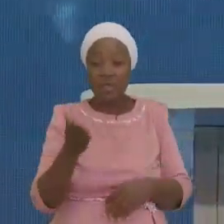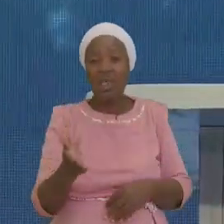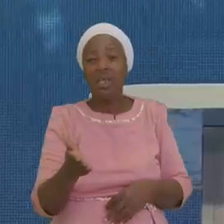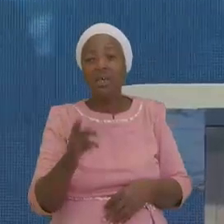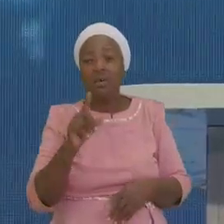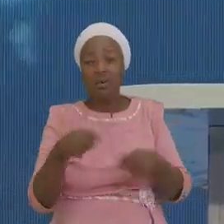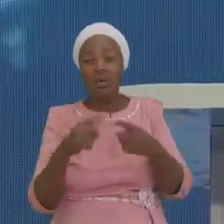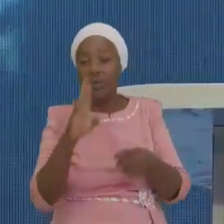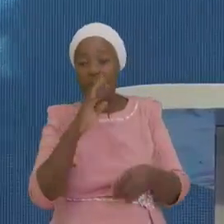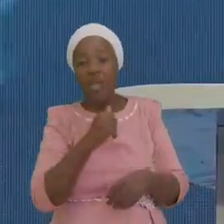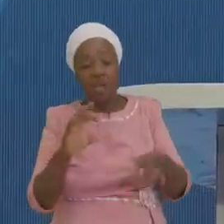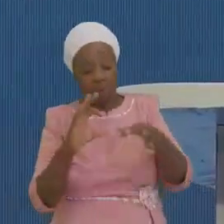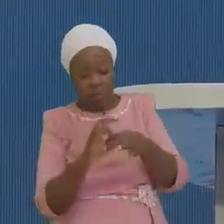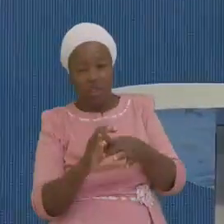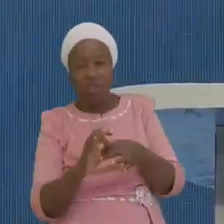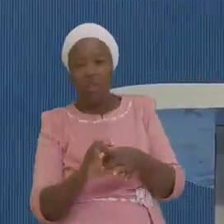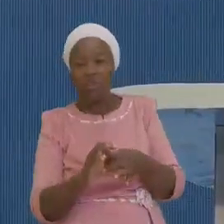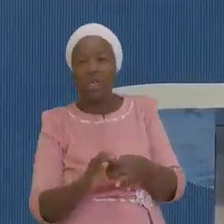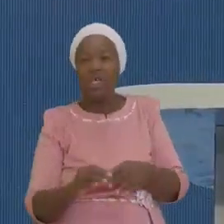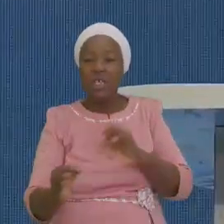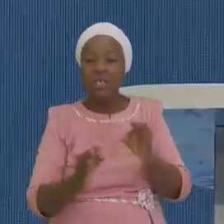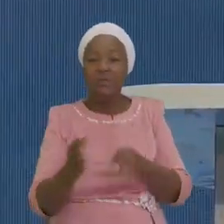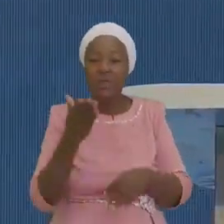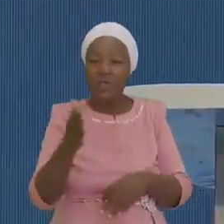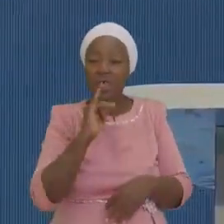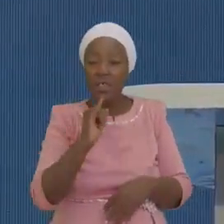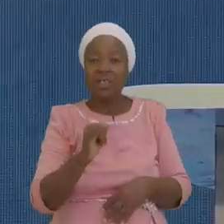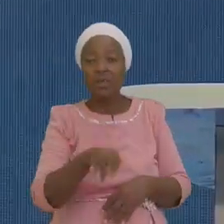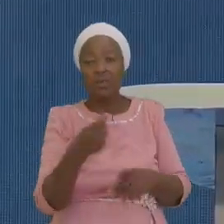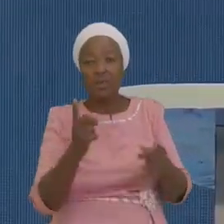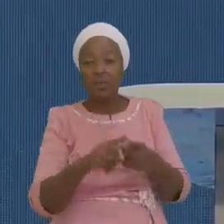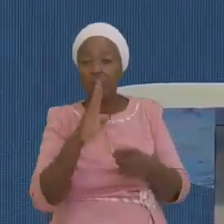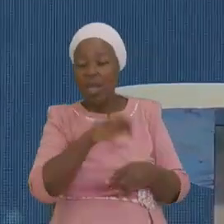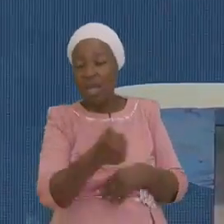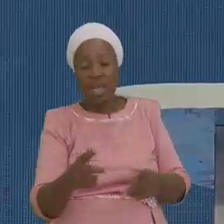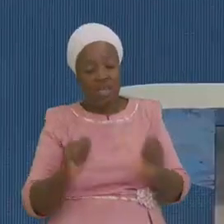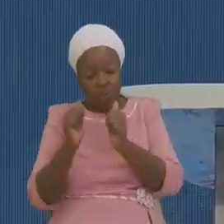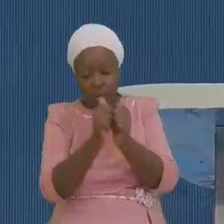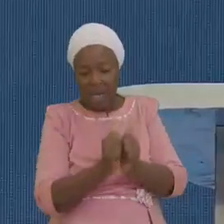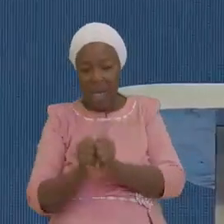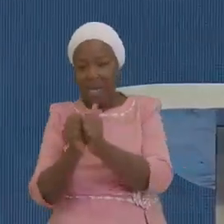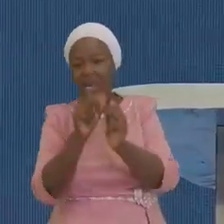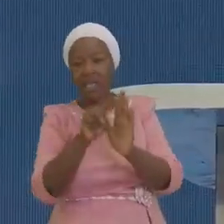reconciliation, if there's going to be any togetherness again,